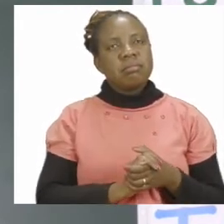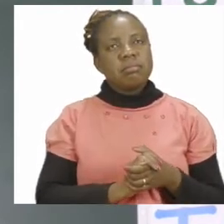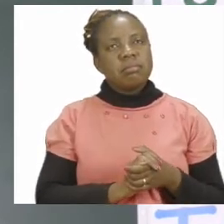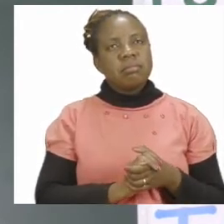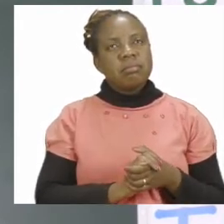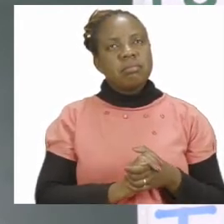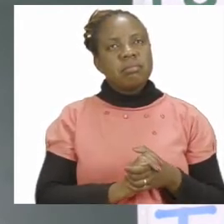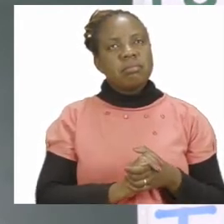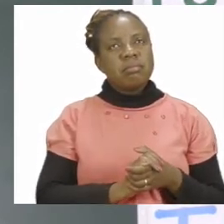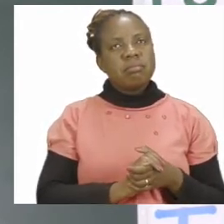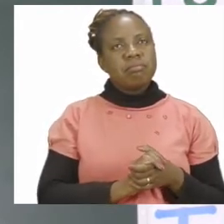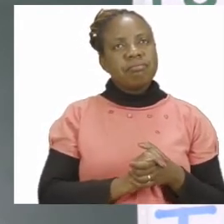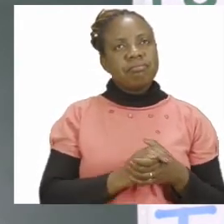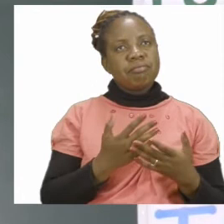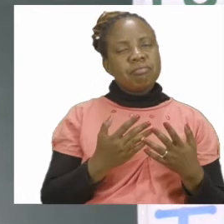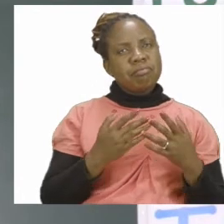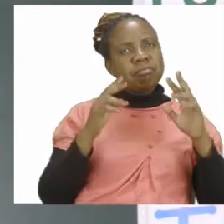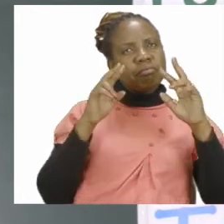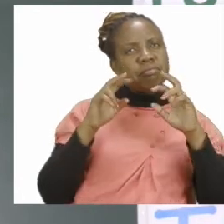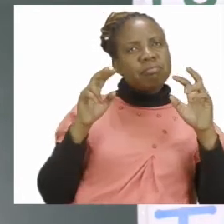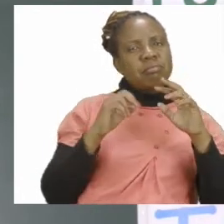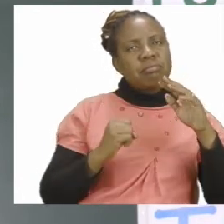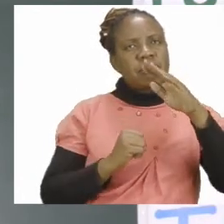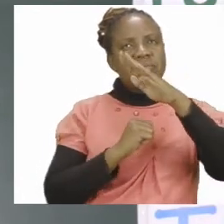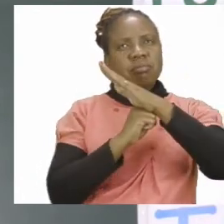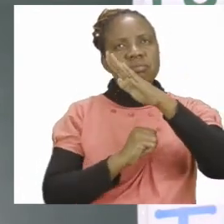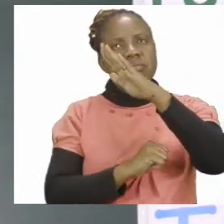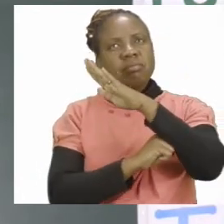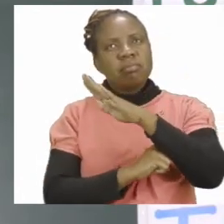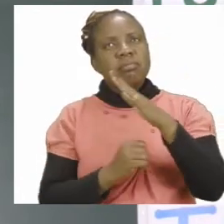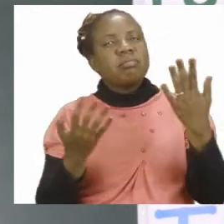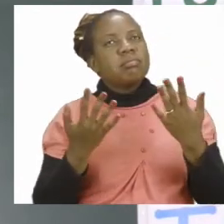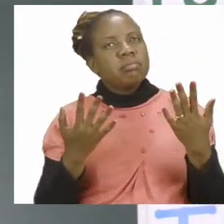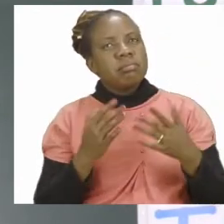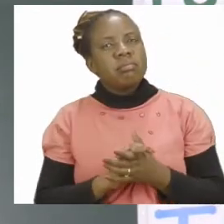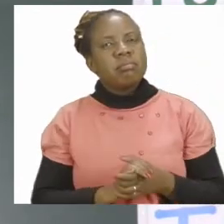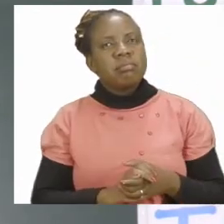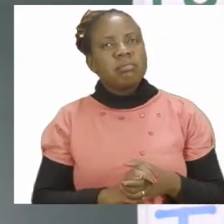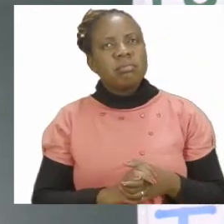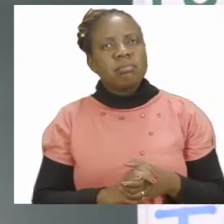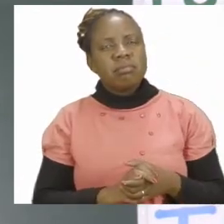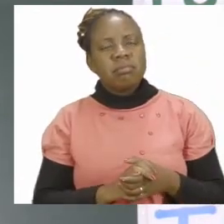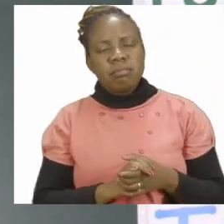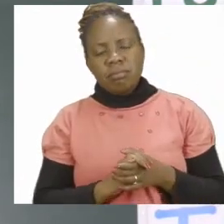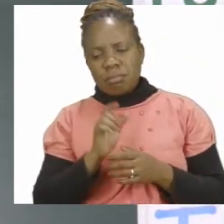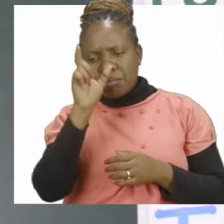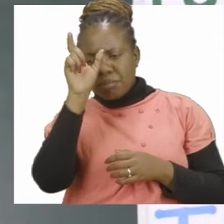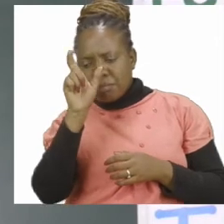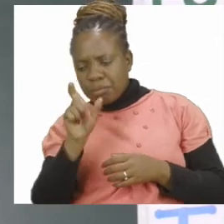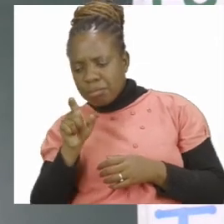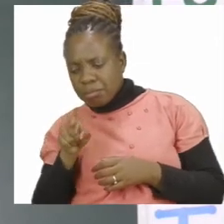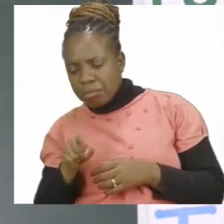a bridge. So on the grid, where do we have the